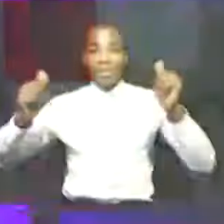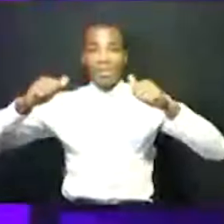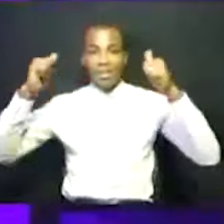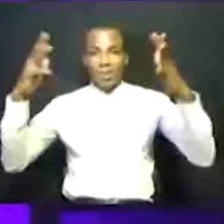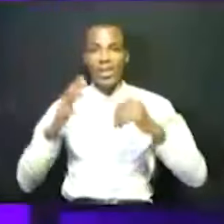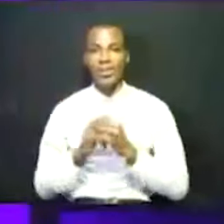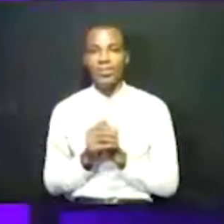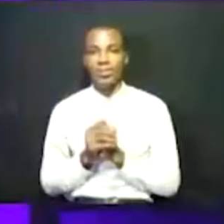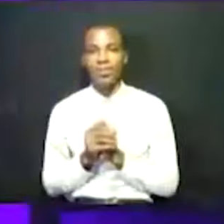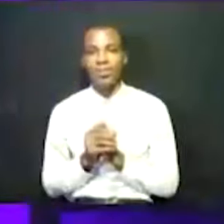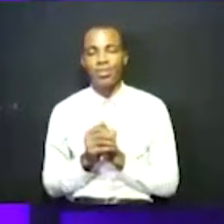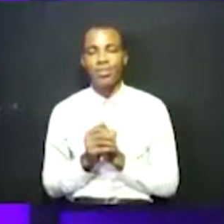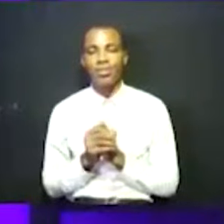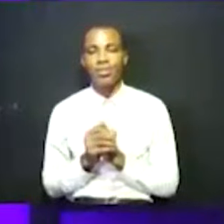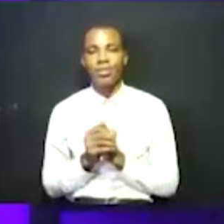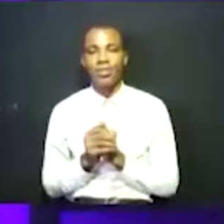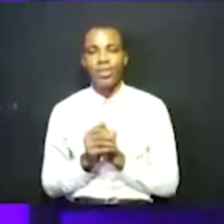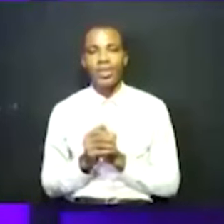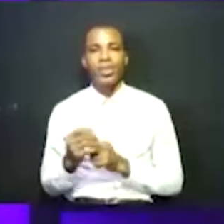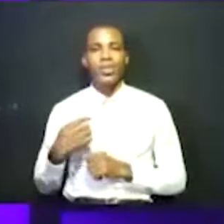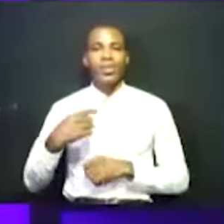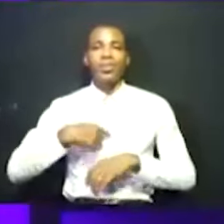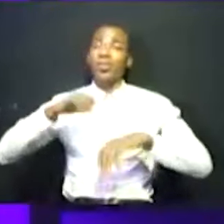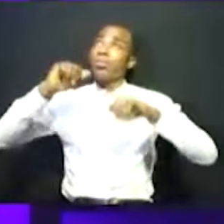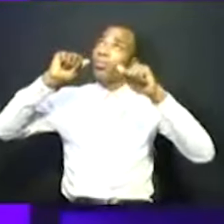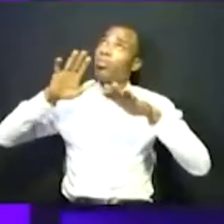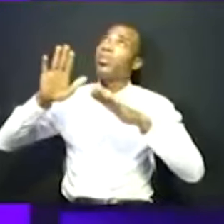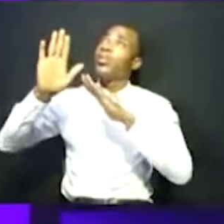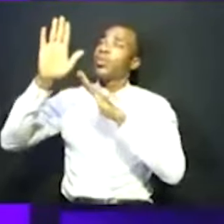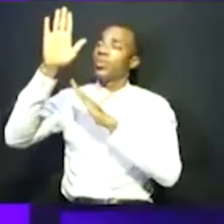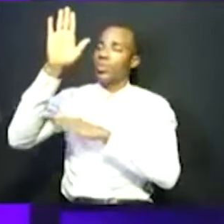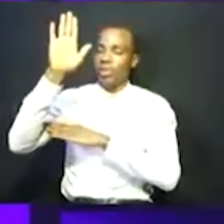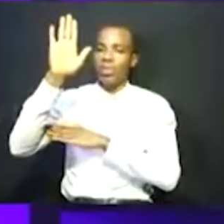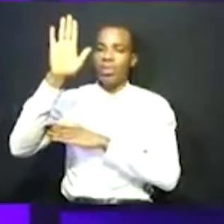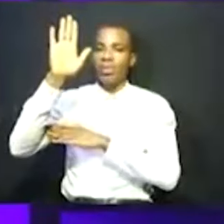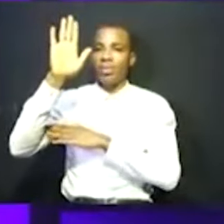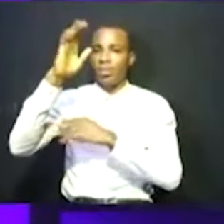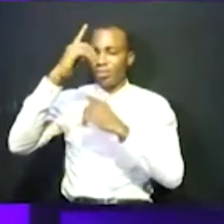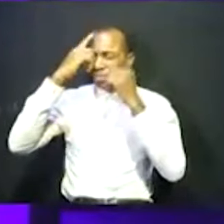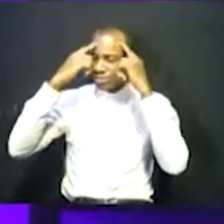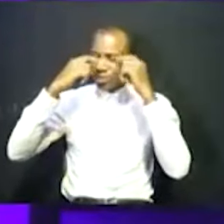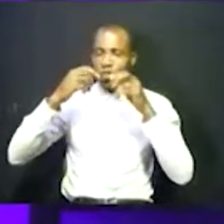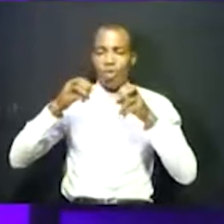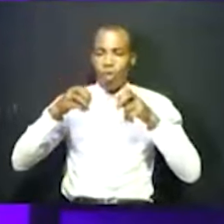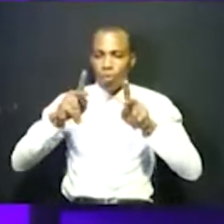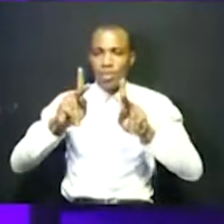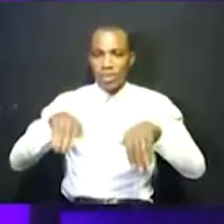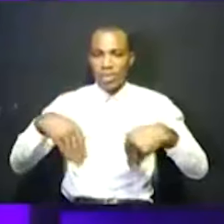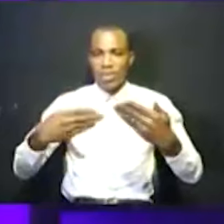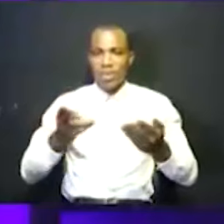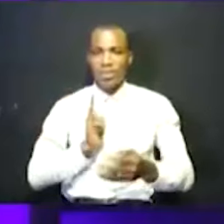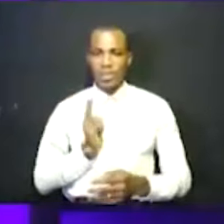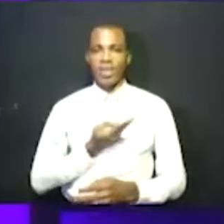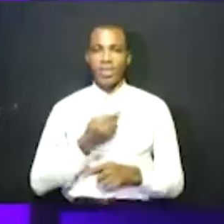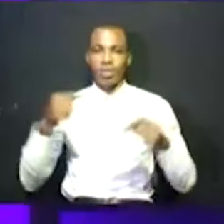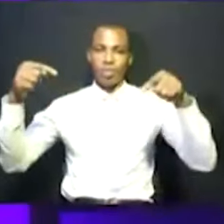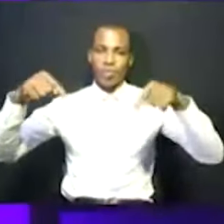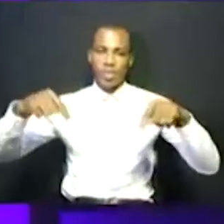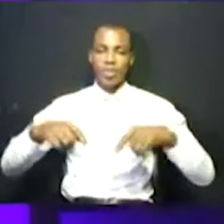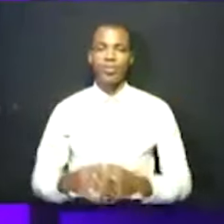Hallelujah. Amen. We want to bless God together for such a period as this.